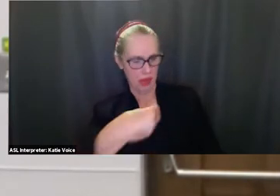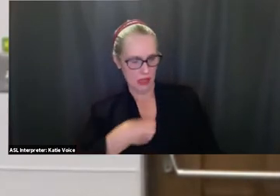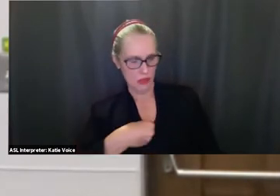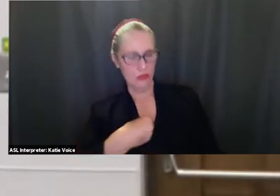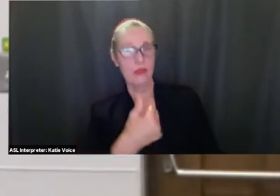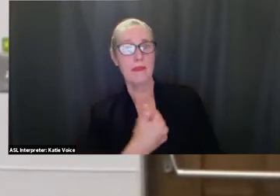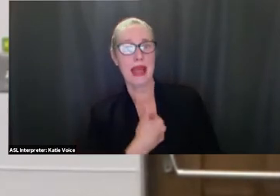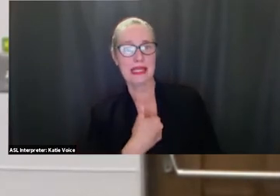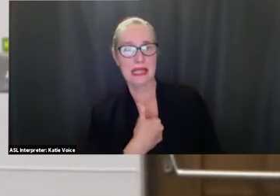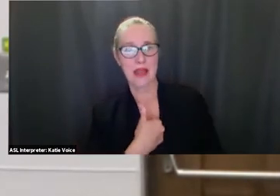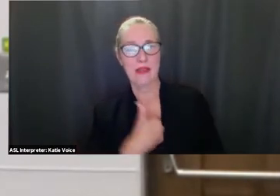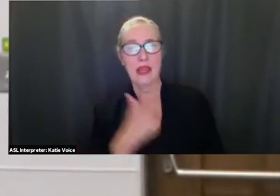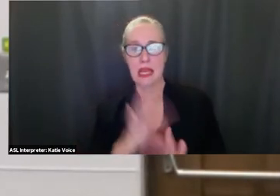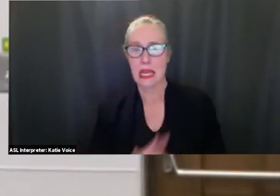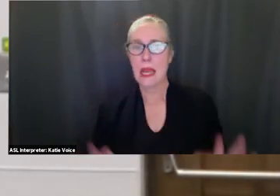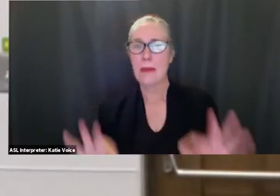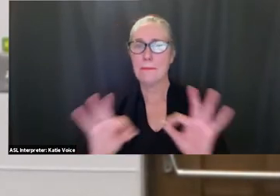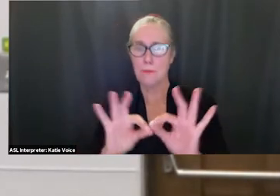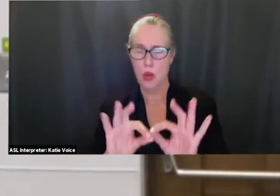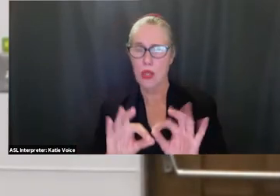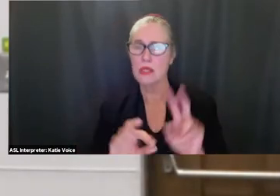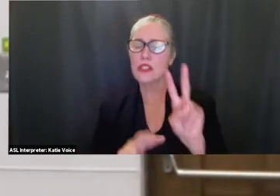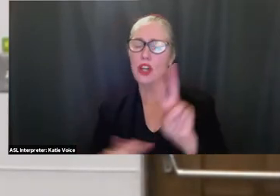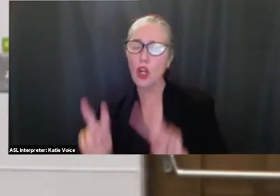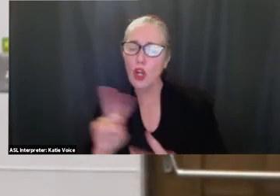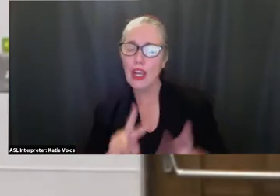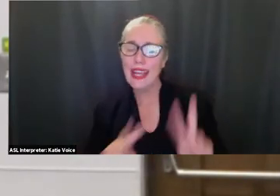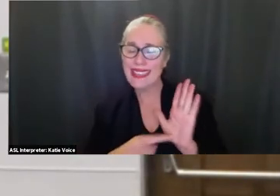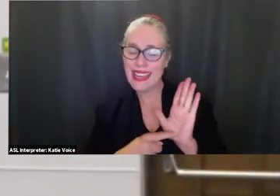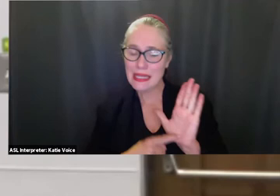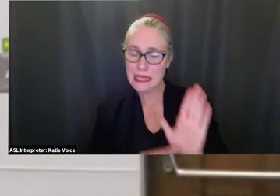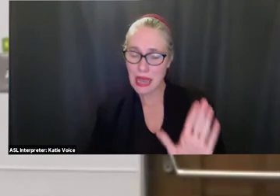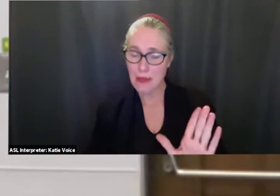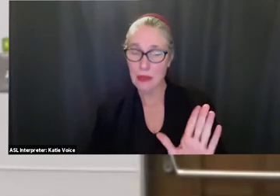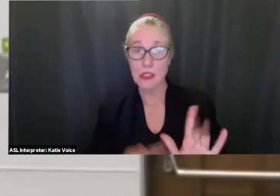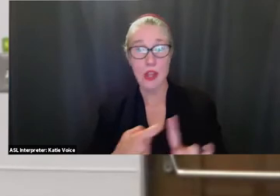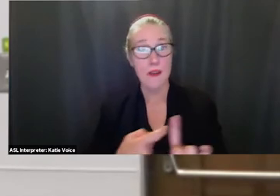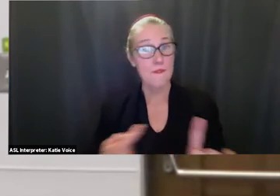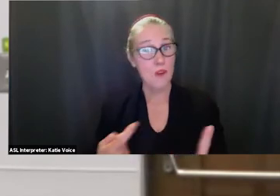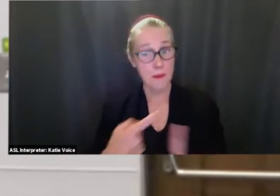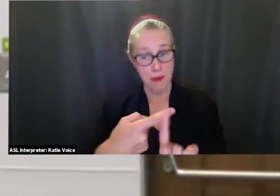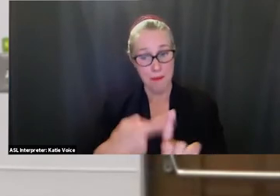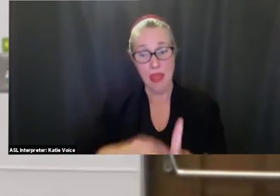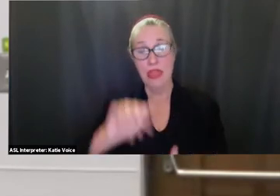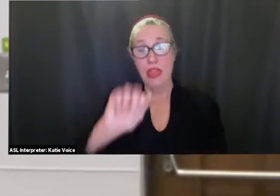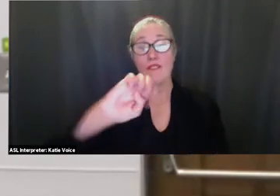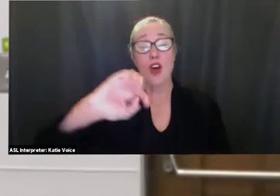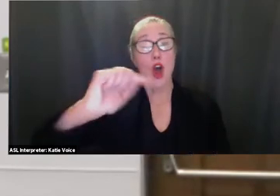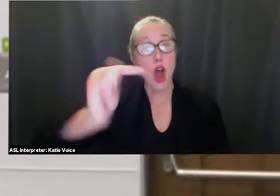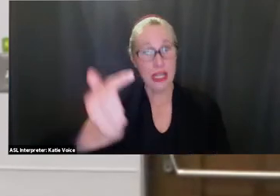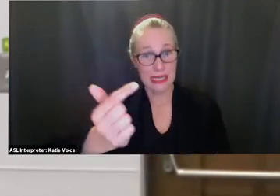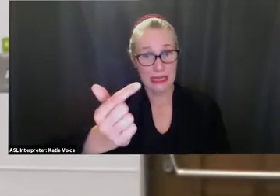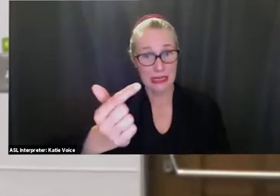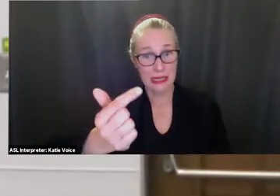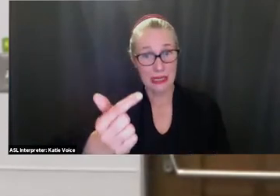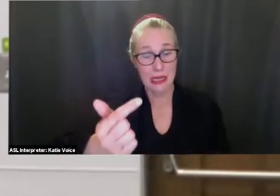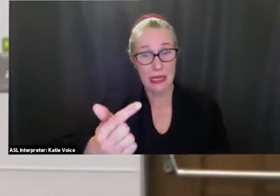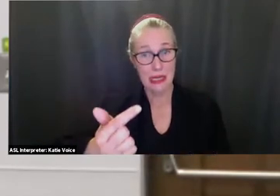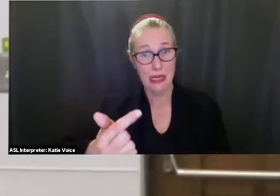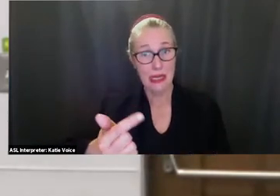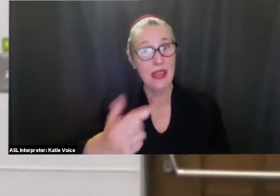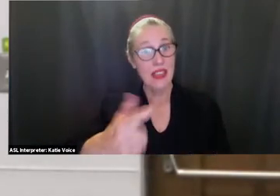uh to review some of the examples from the august log and this is including but not limited